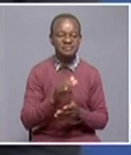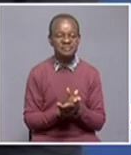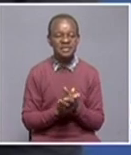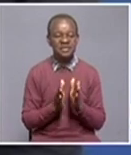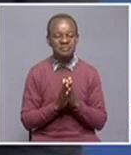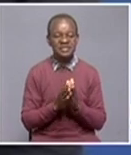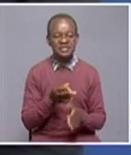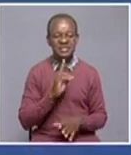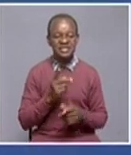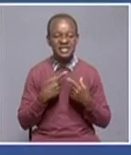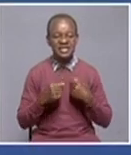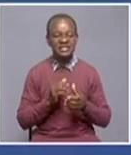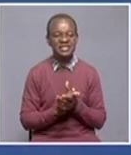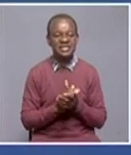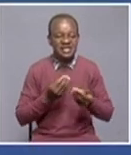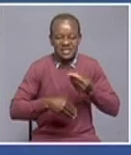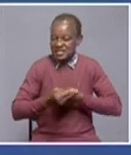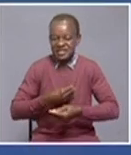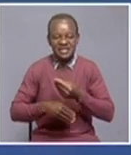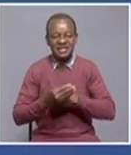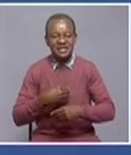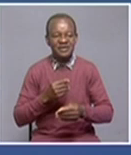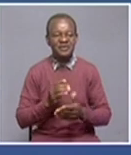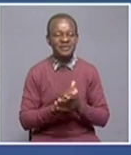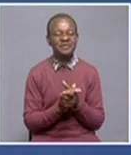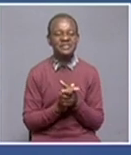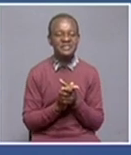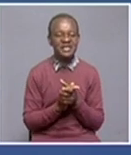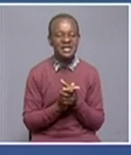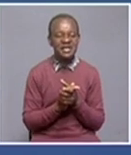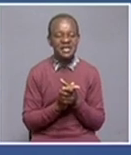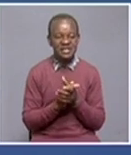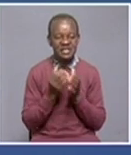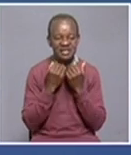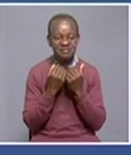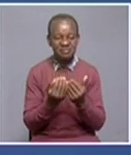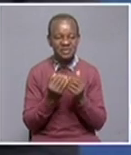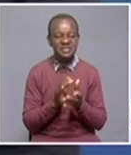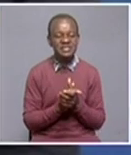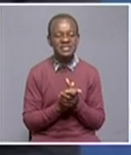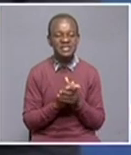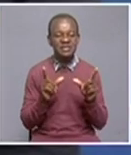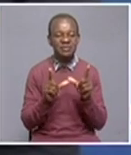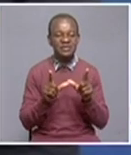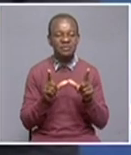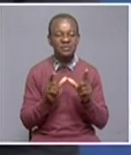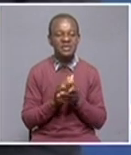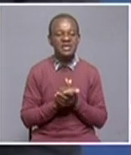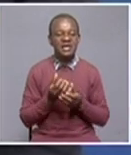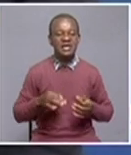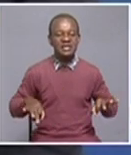into the economic impact of the Windhoek Industrial and Agricultural Show on the local and the national economy?